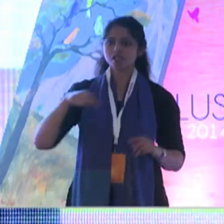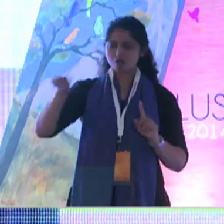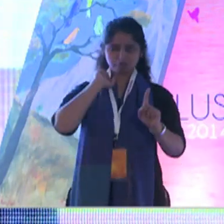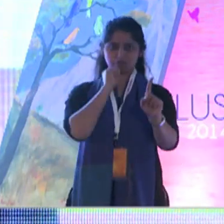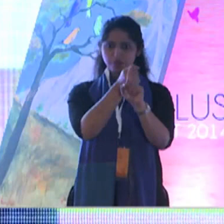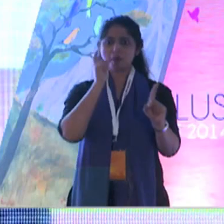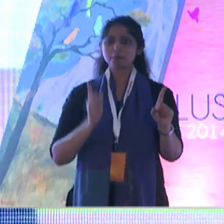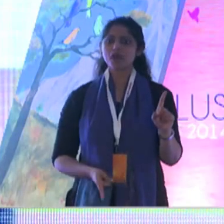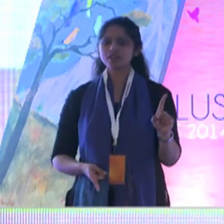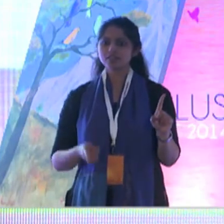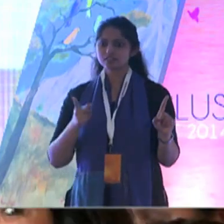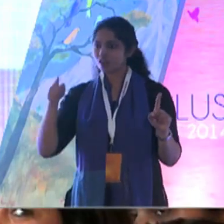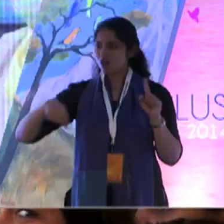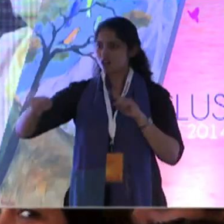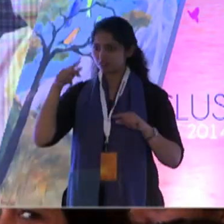speak on your behalf.